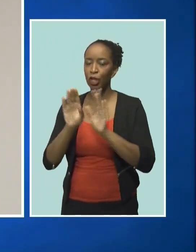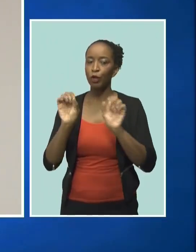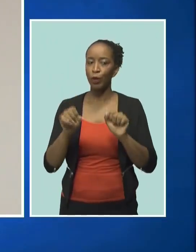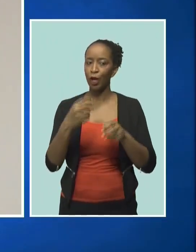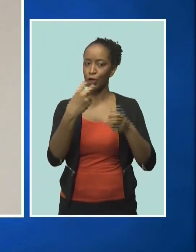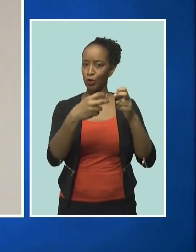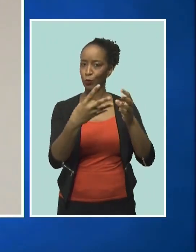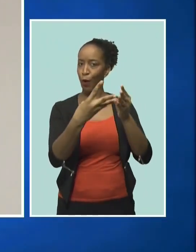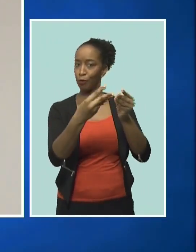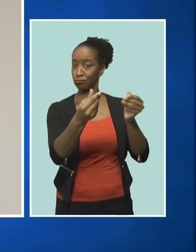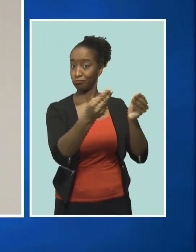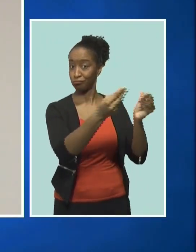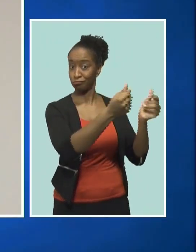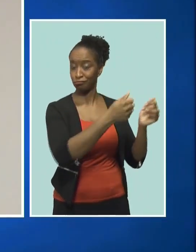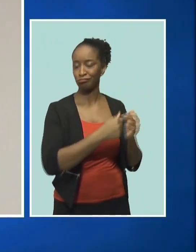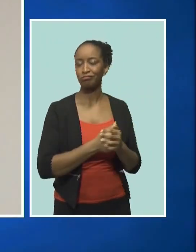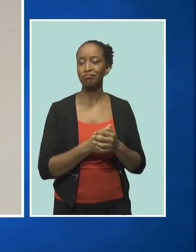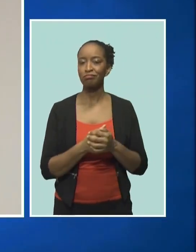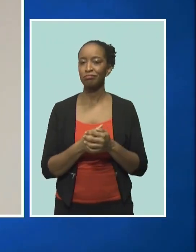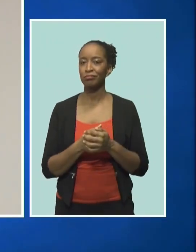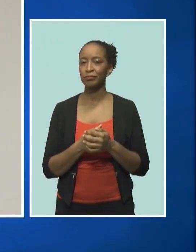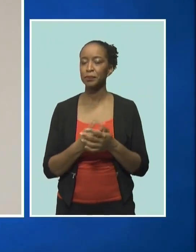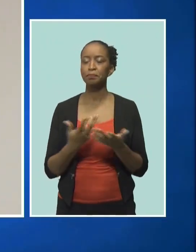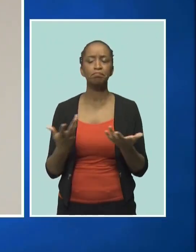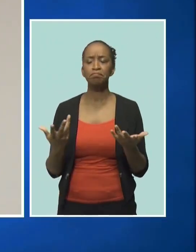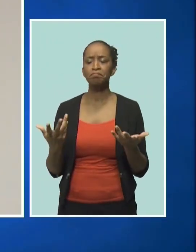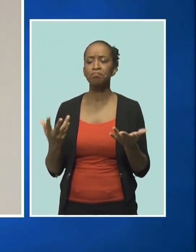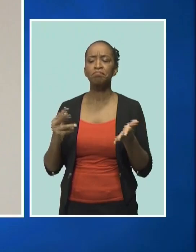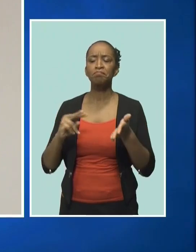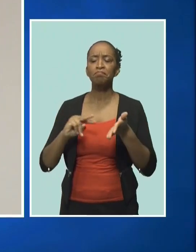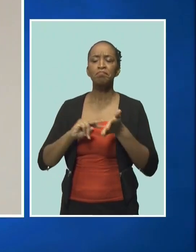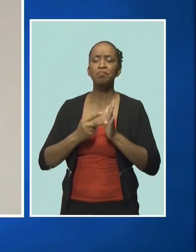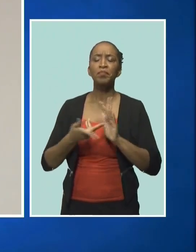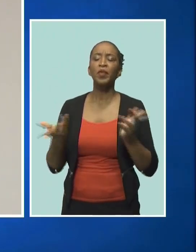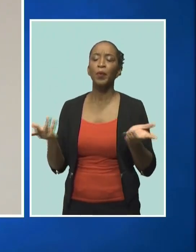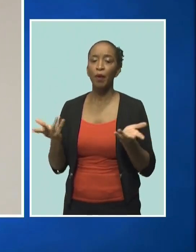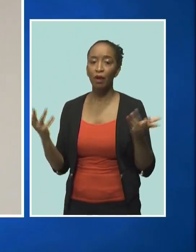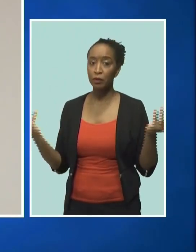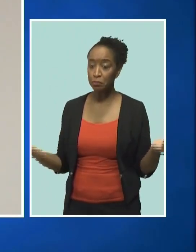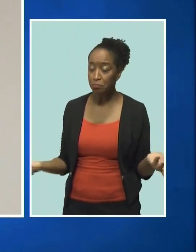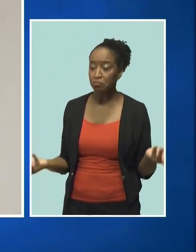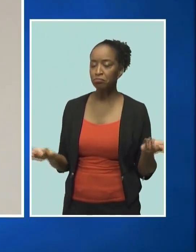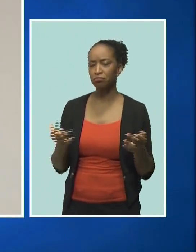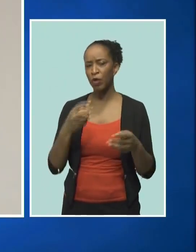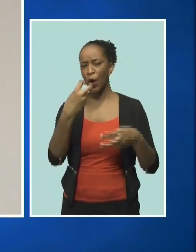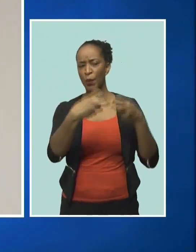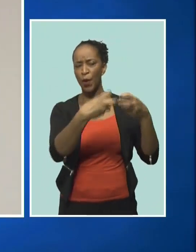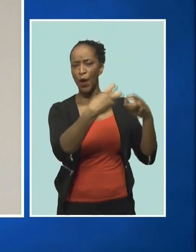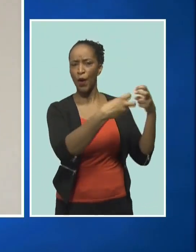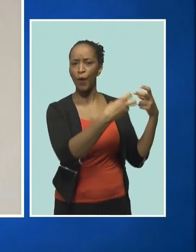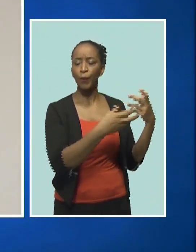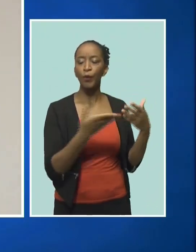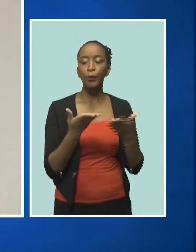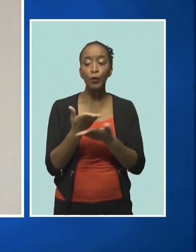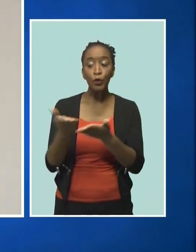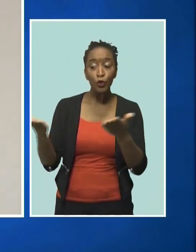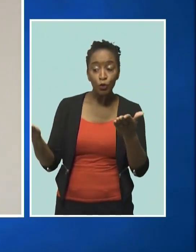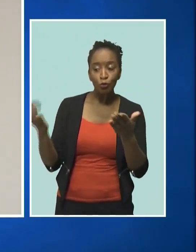yourselves as the persons who will create solutions to global problems. There are a number of global problems, whether it be